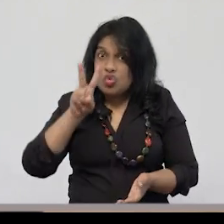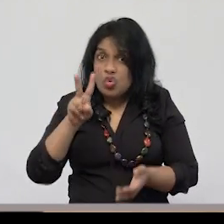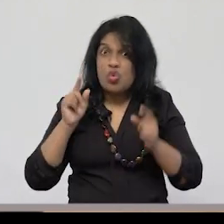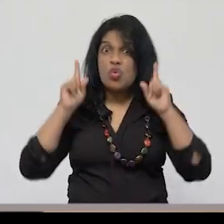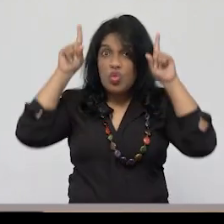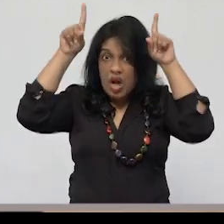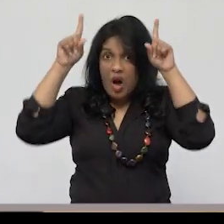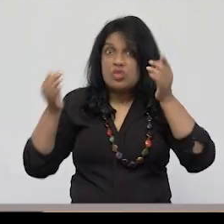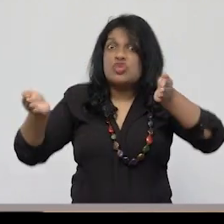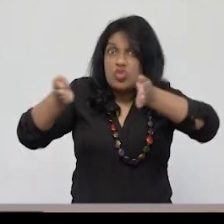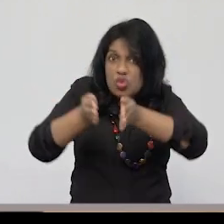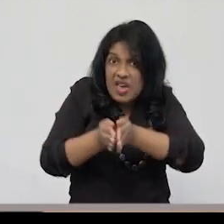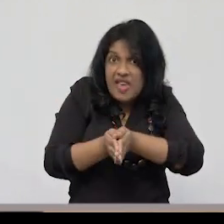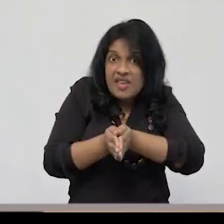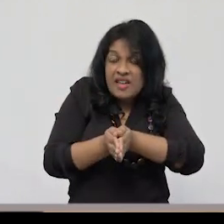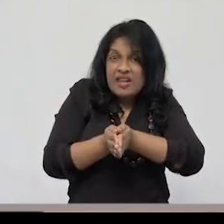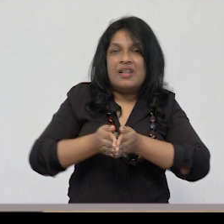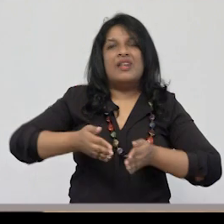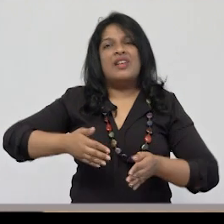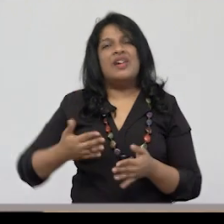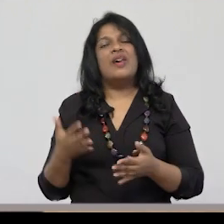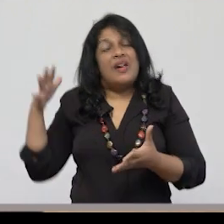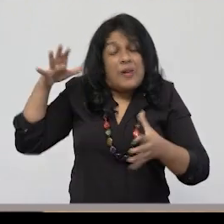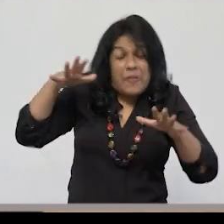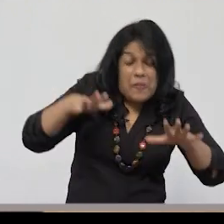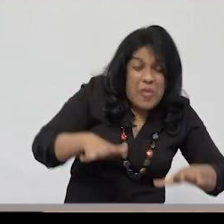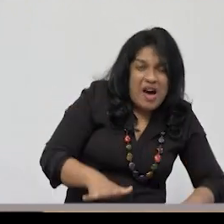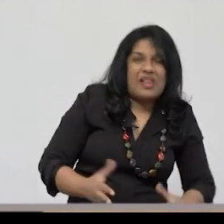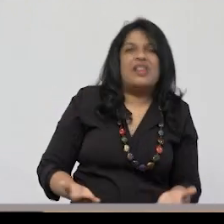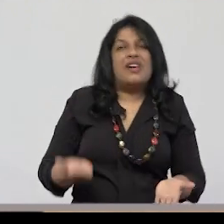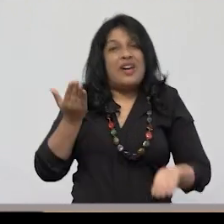my yoke has no burden.